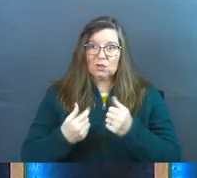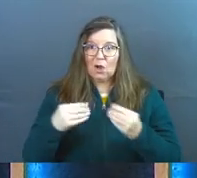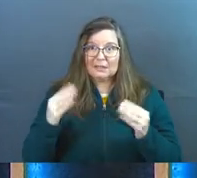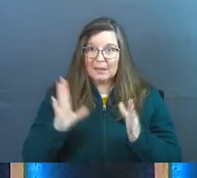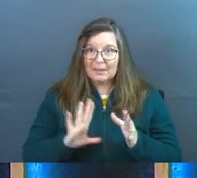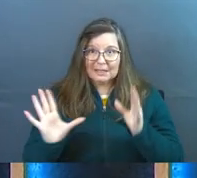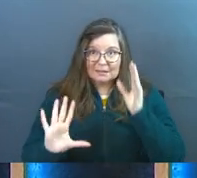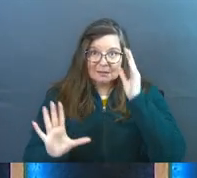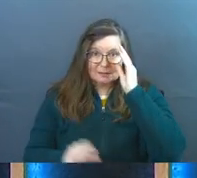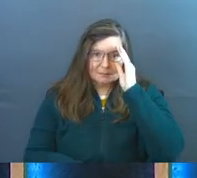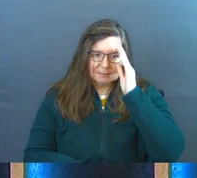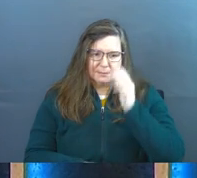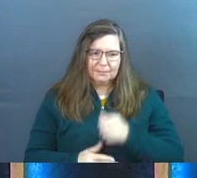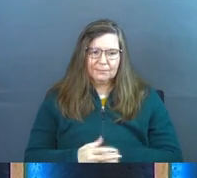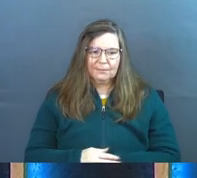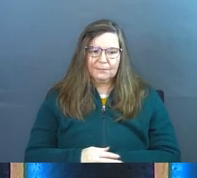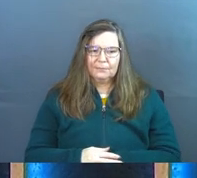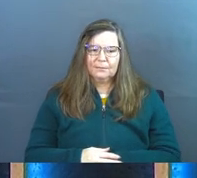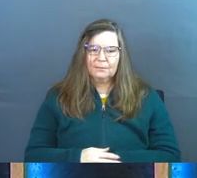salesman.